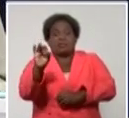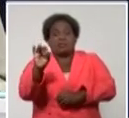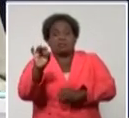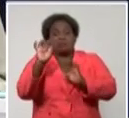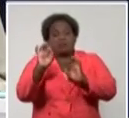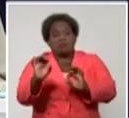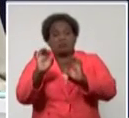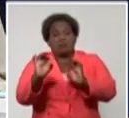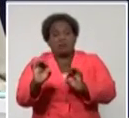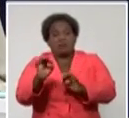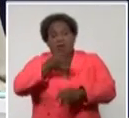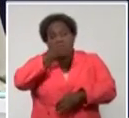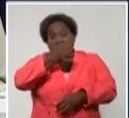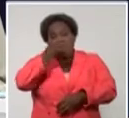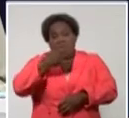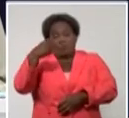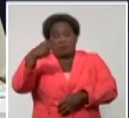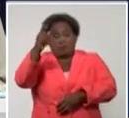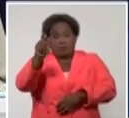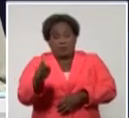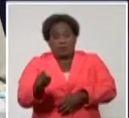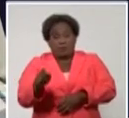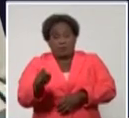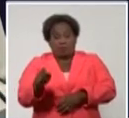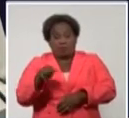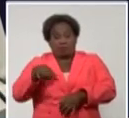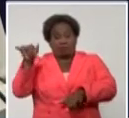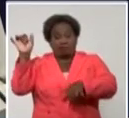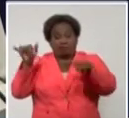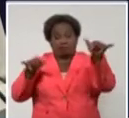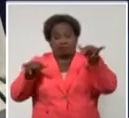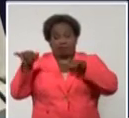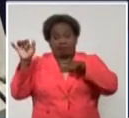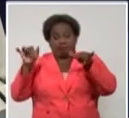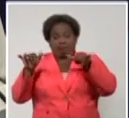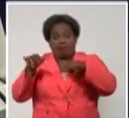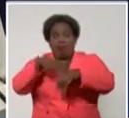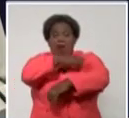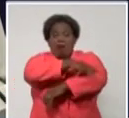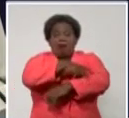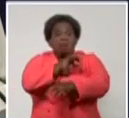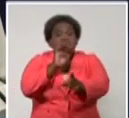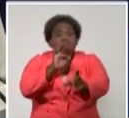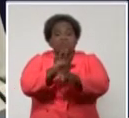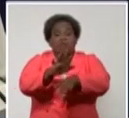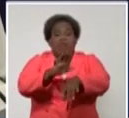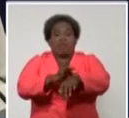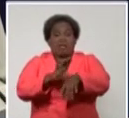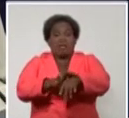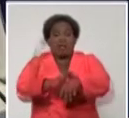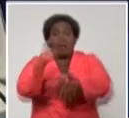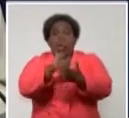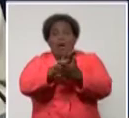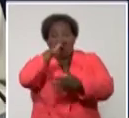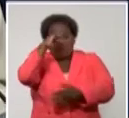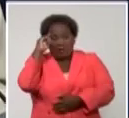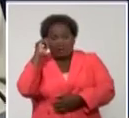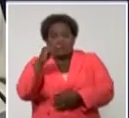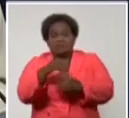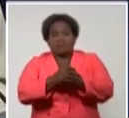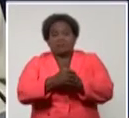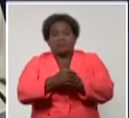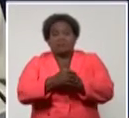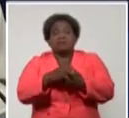Health Organizations. As of yesterday, COVID-19 continues to be present in the same 185 countries.